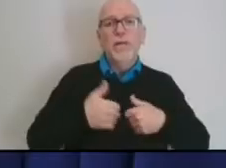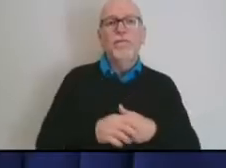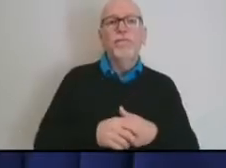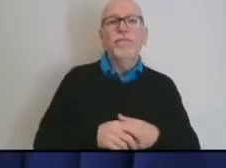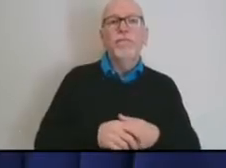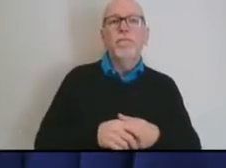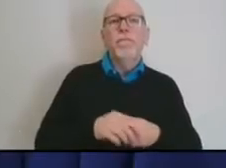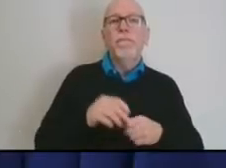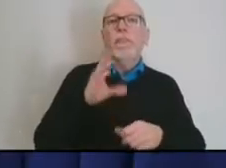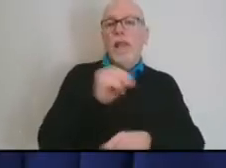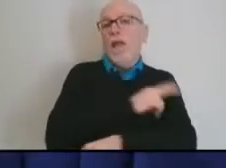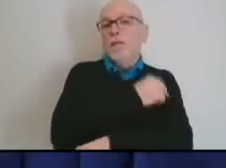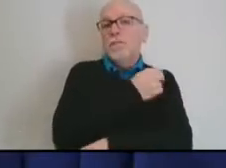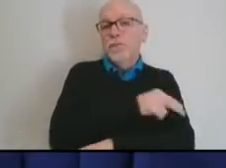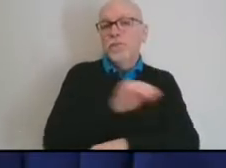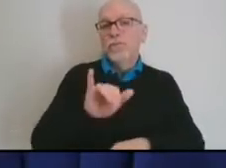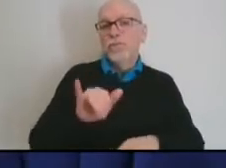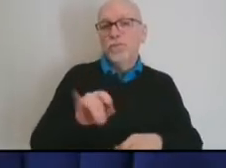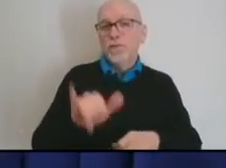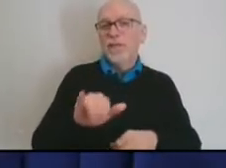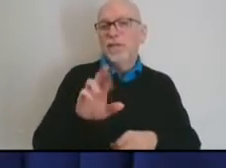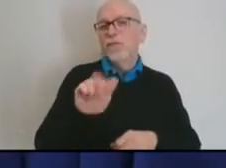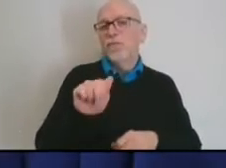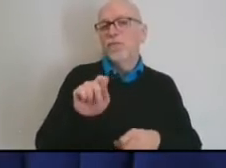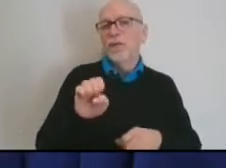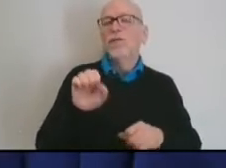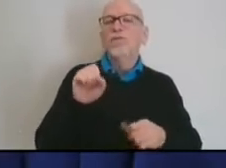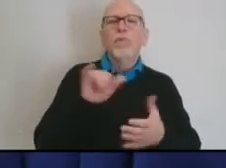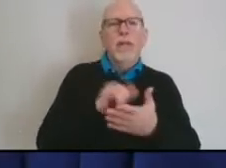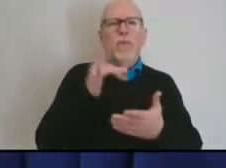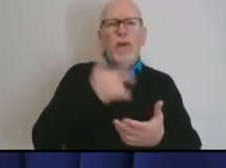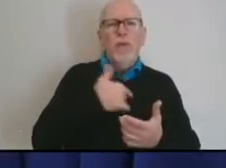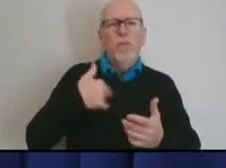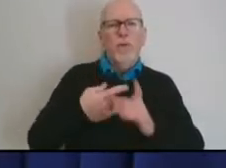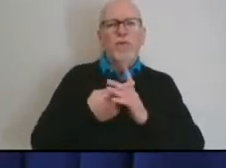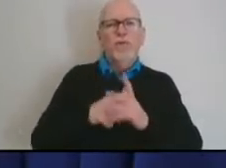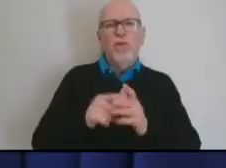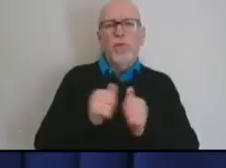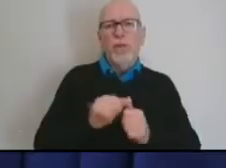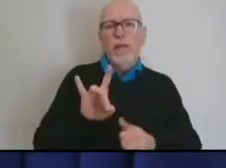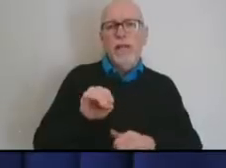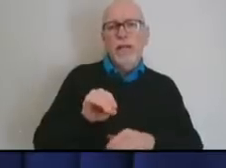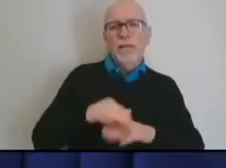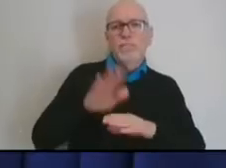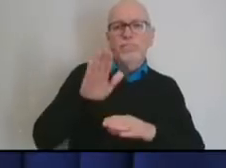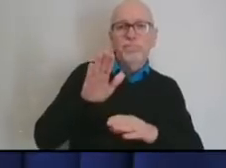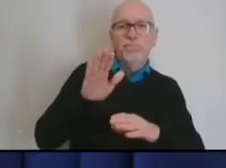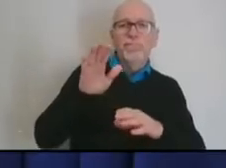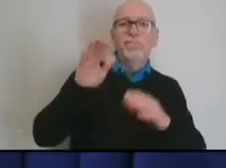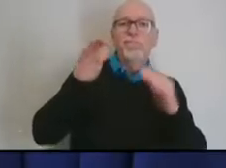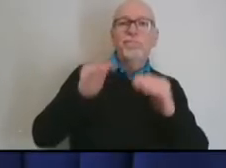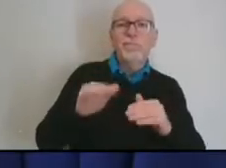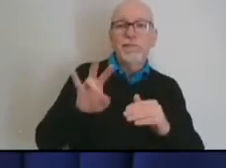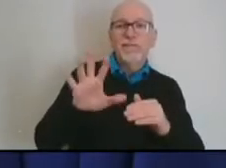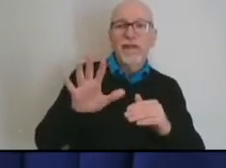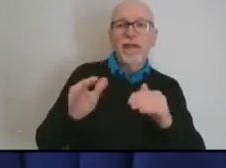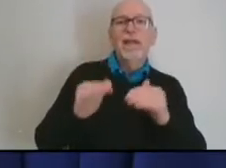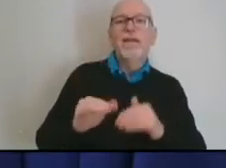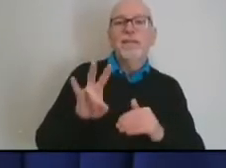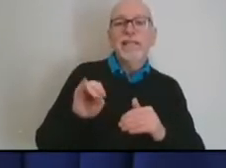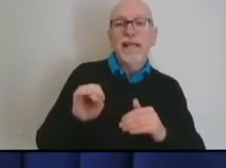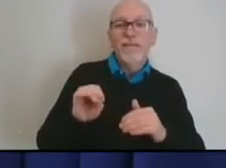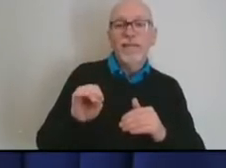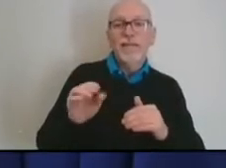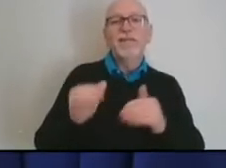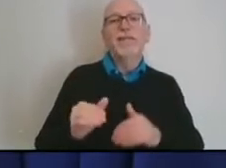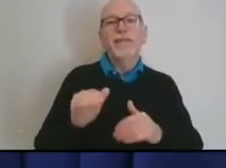and hospitalization, that rate. And so that's why we've started with 80 plus, and then we dropped it down to 75, then we dropped it down to 70. So now